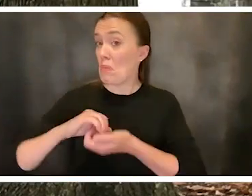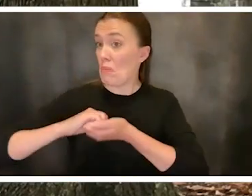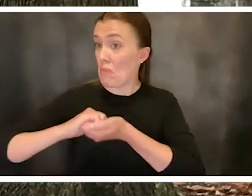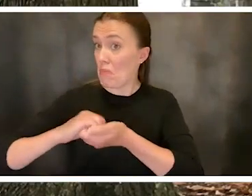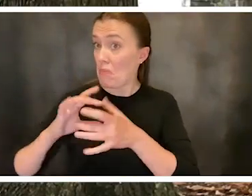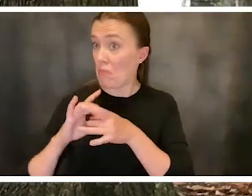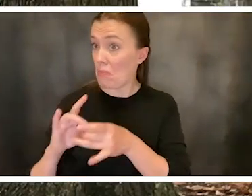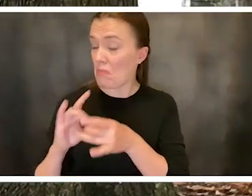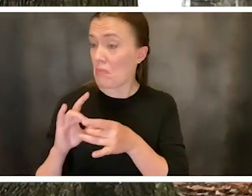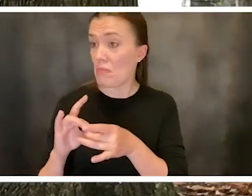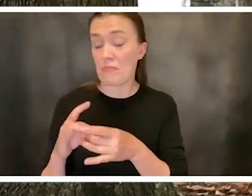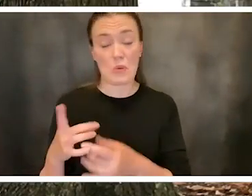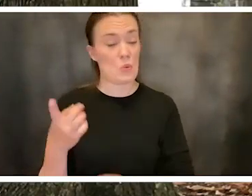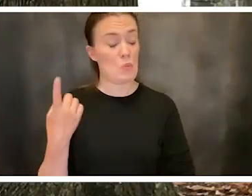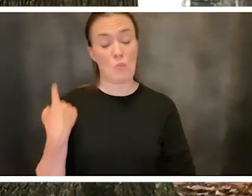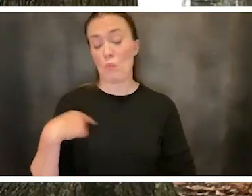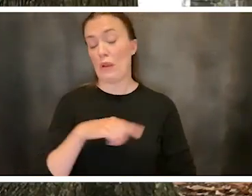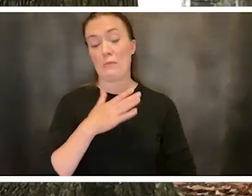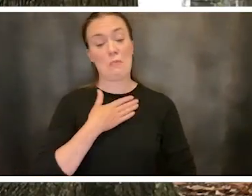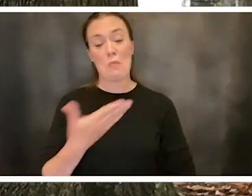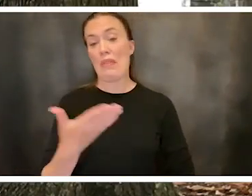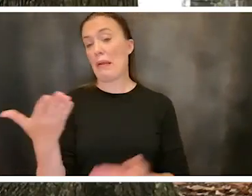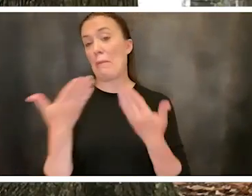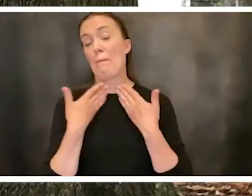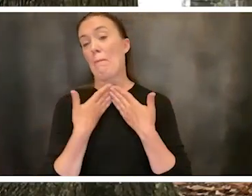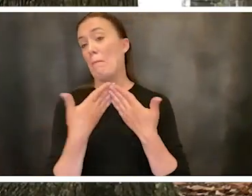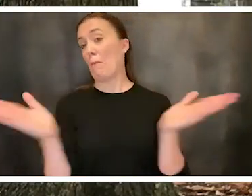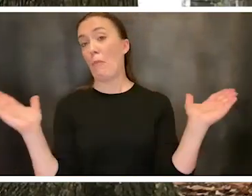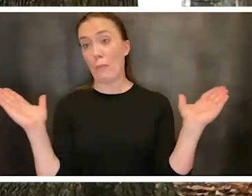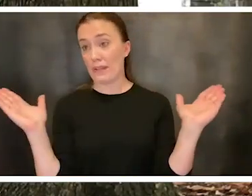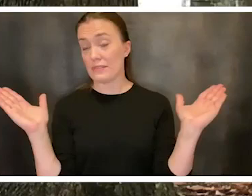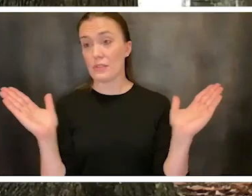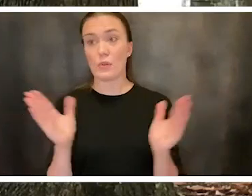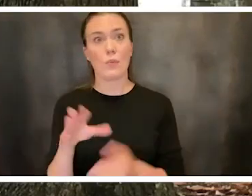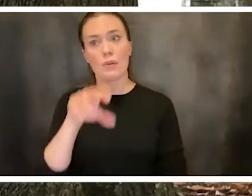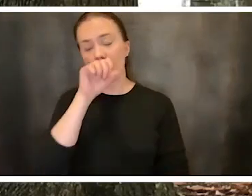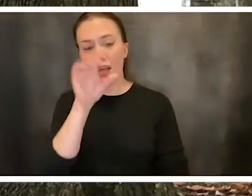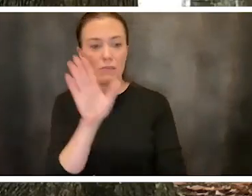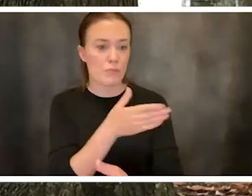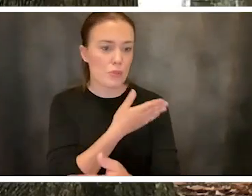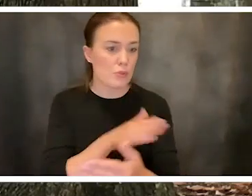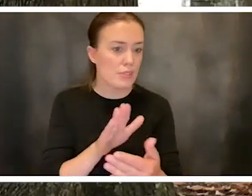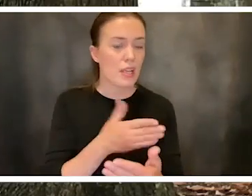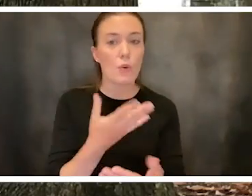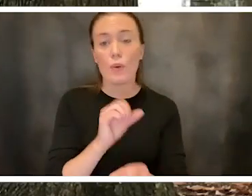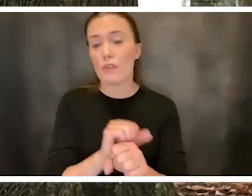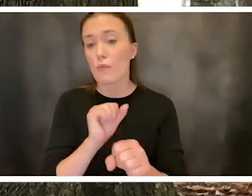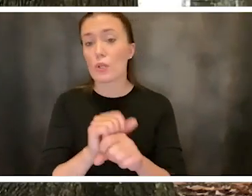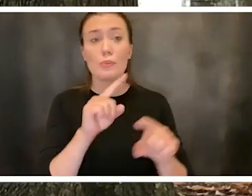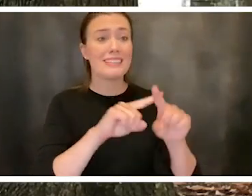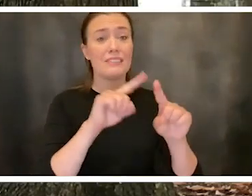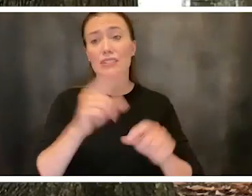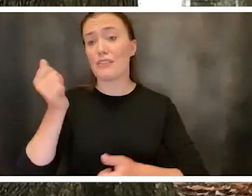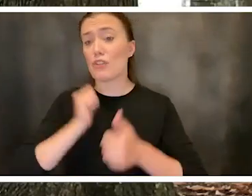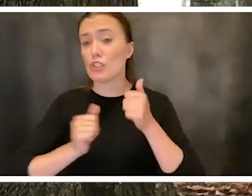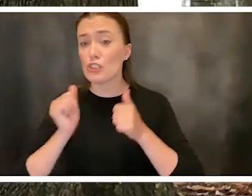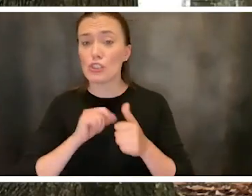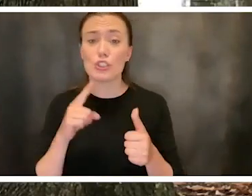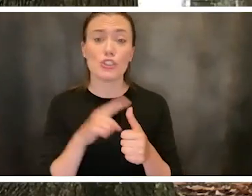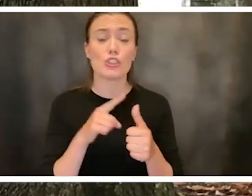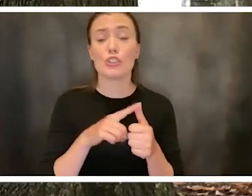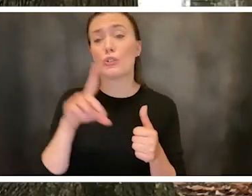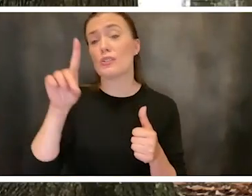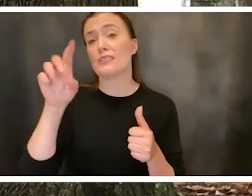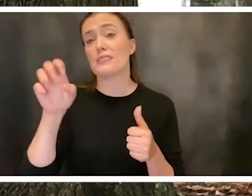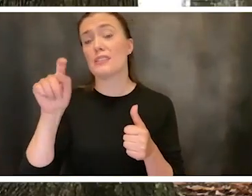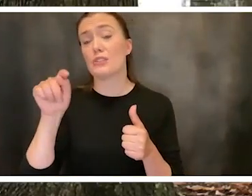anything because we love working with music, and we've done things with Detroit 67 mm-hmm. with you and Josh Ritter and the Jazz in June series. And those are